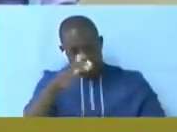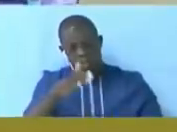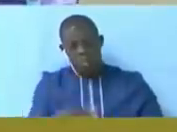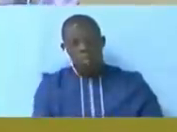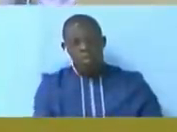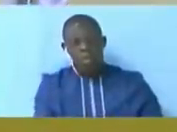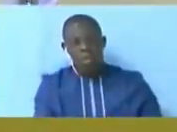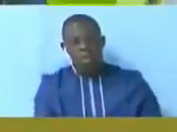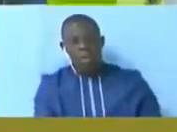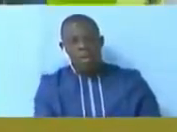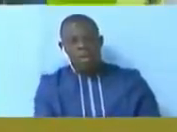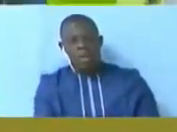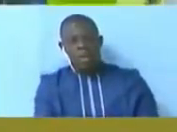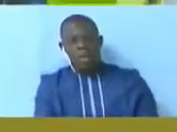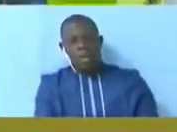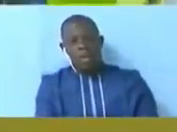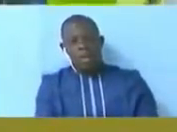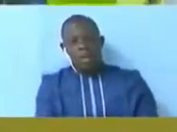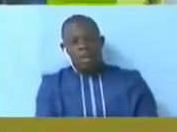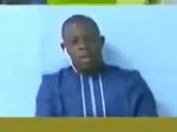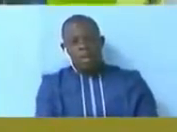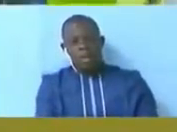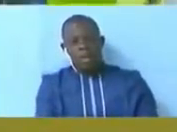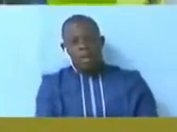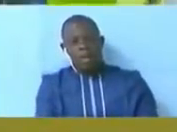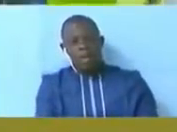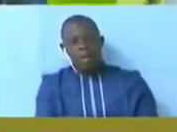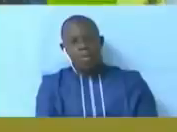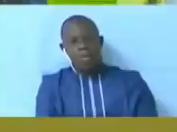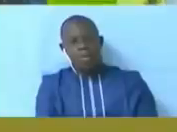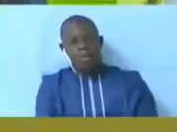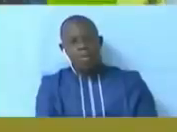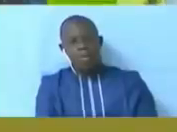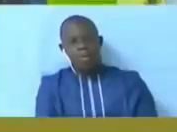Council. Thank you. Imam Sri, don't